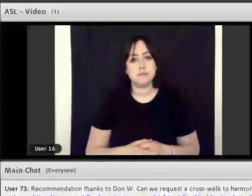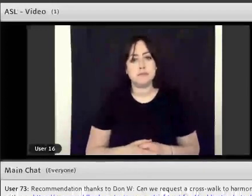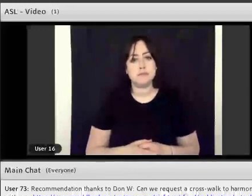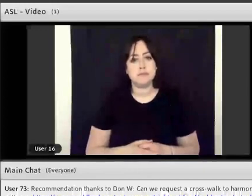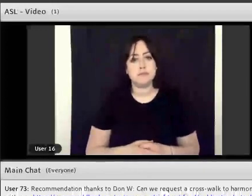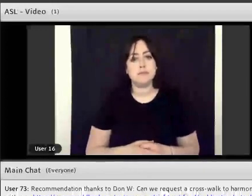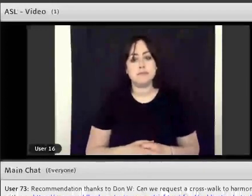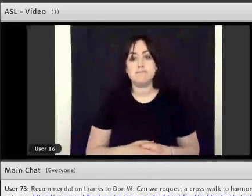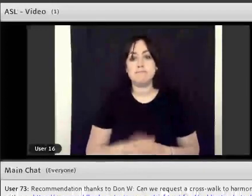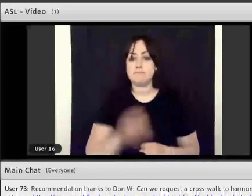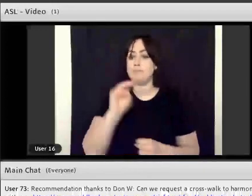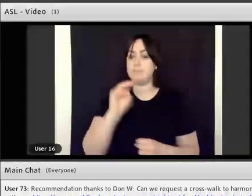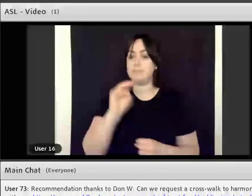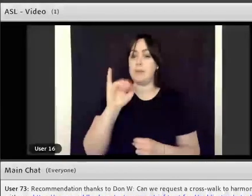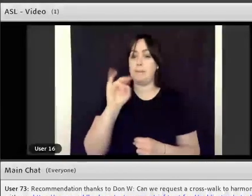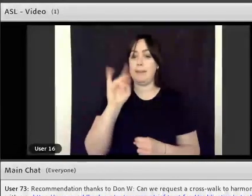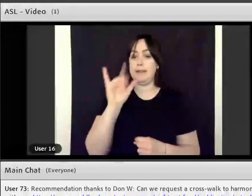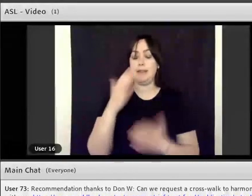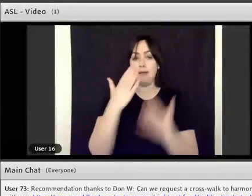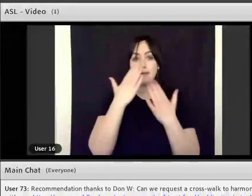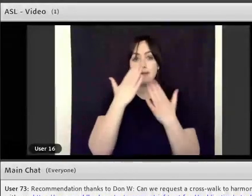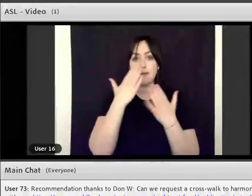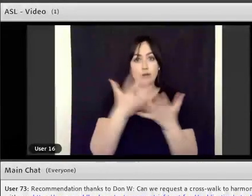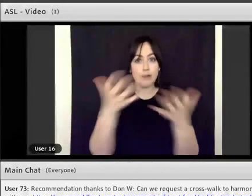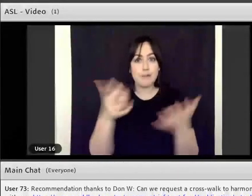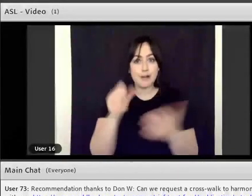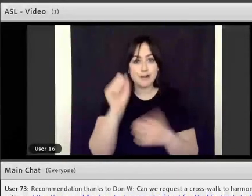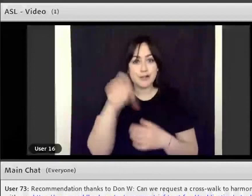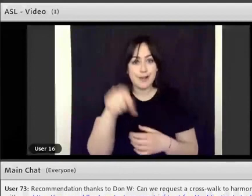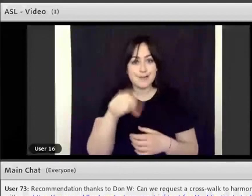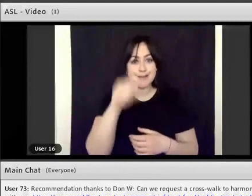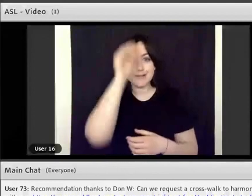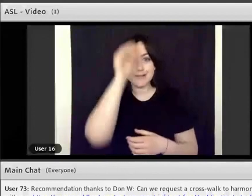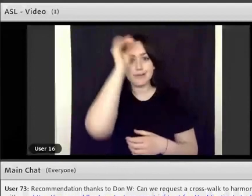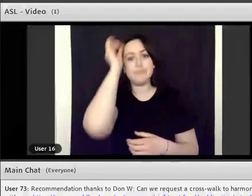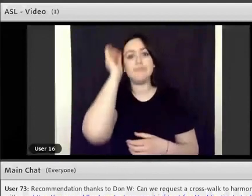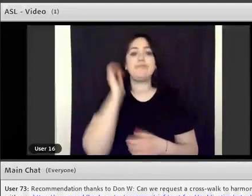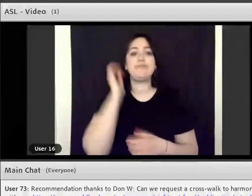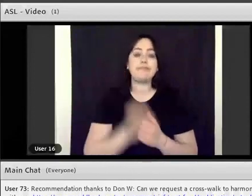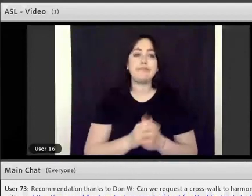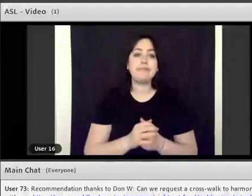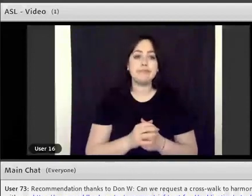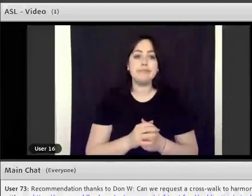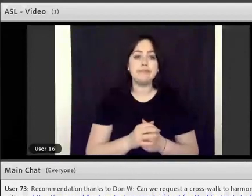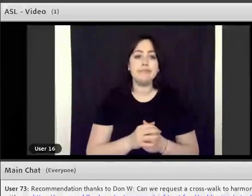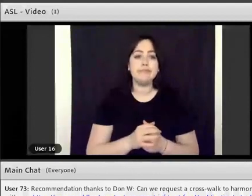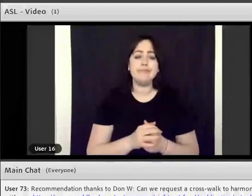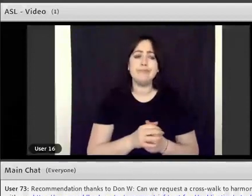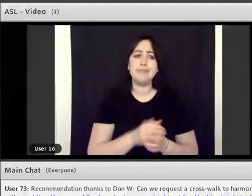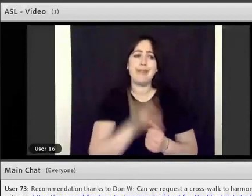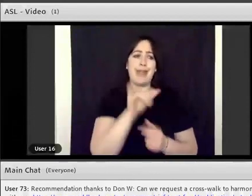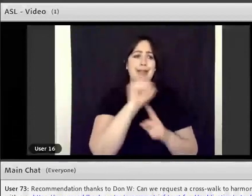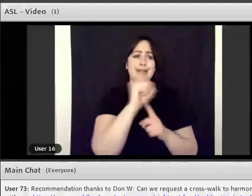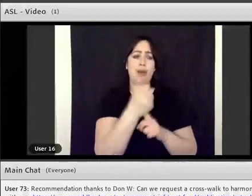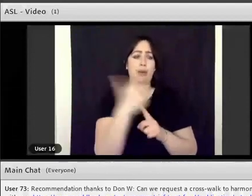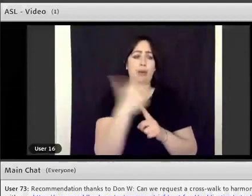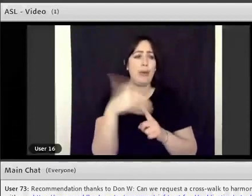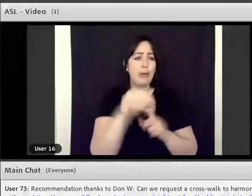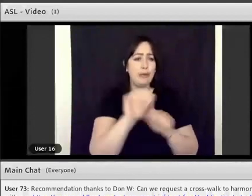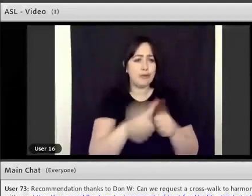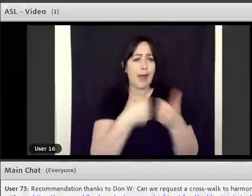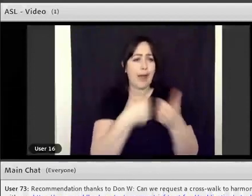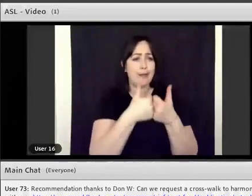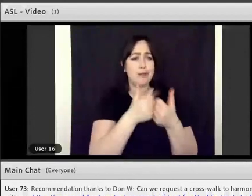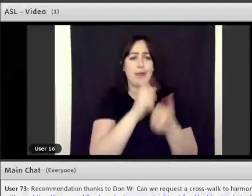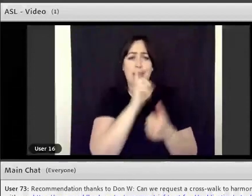Thank you very much. Yes. Yeah, that was a very challenging scenario, and I'm sure it led to a